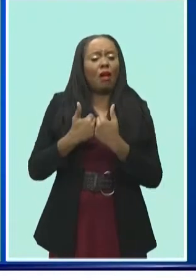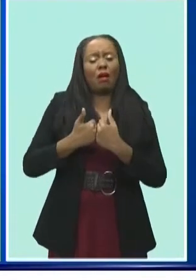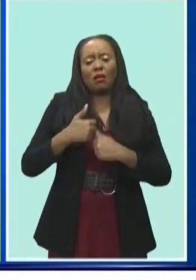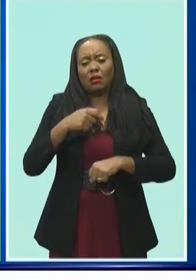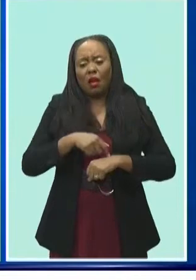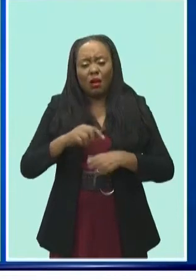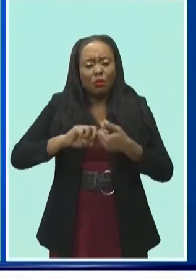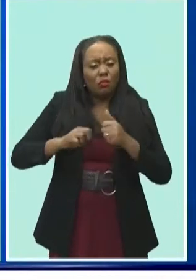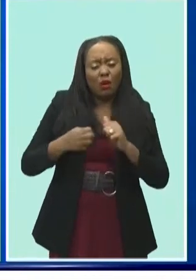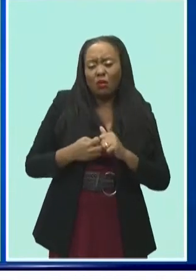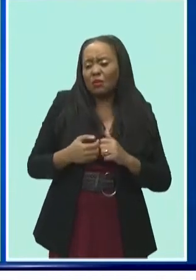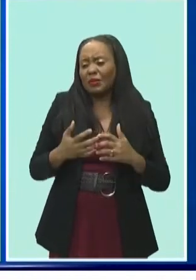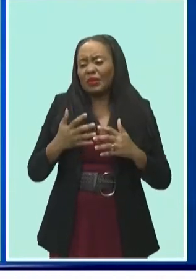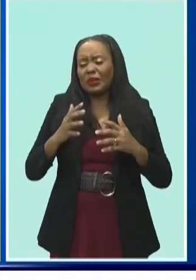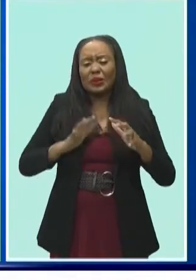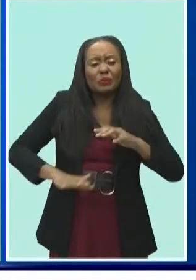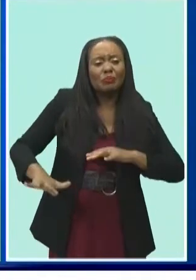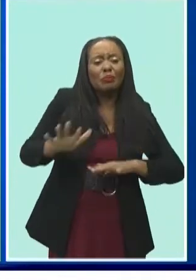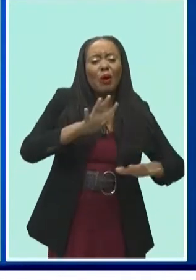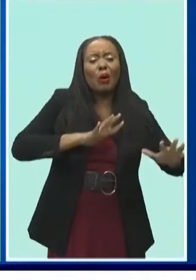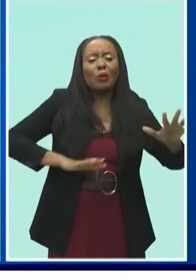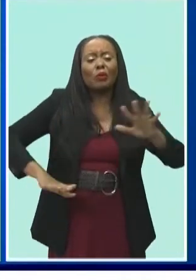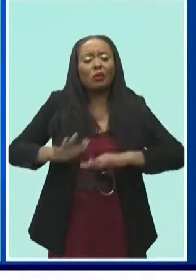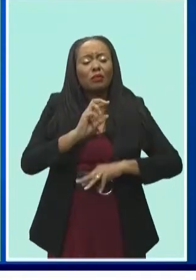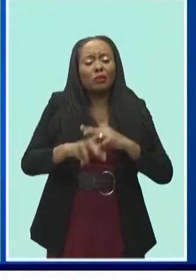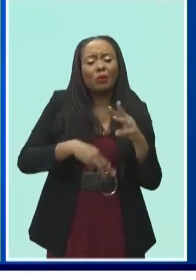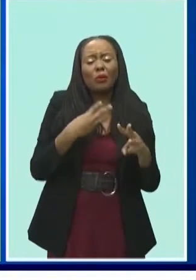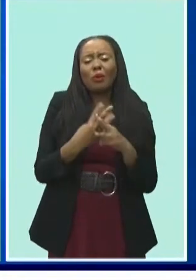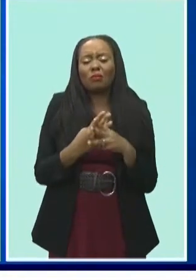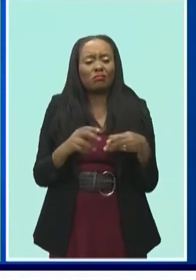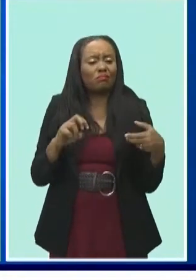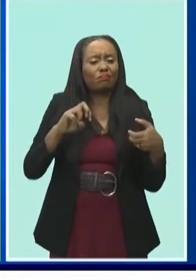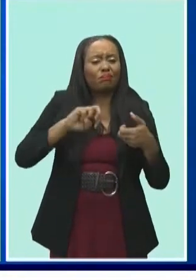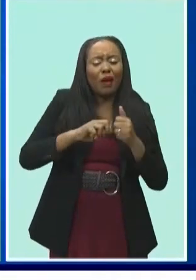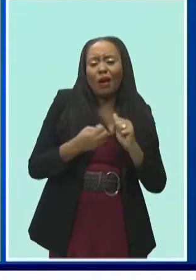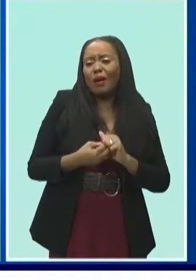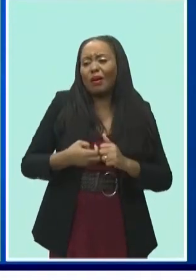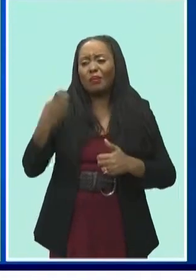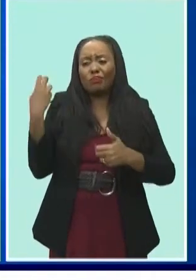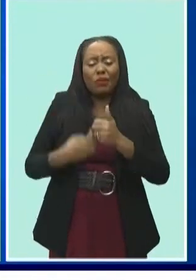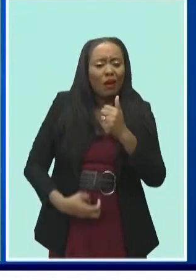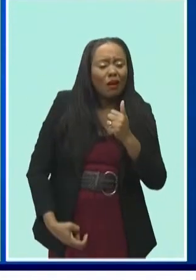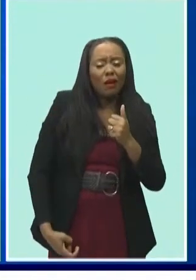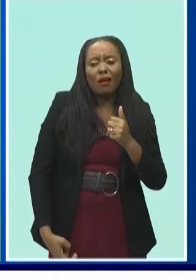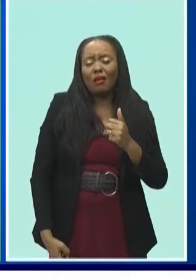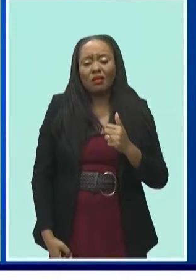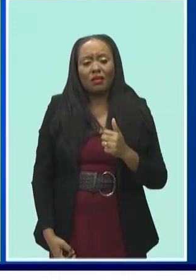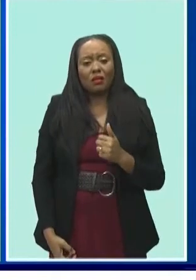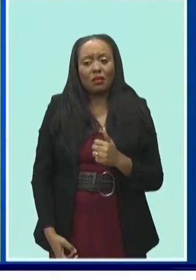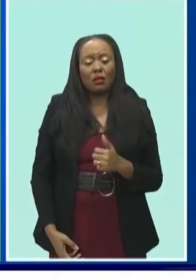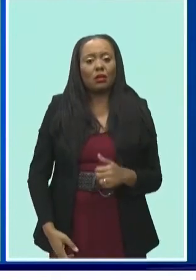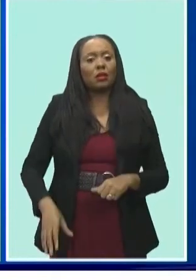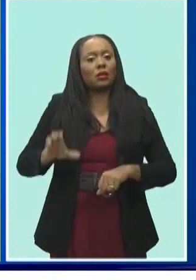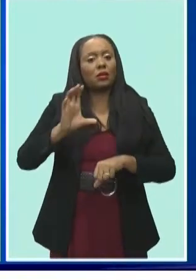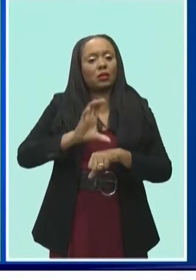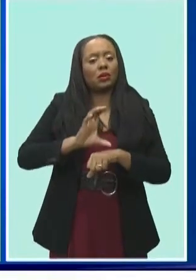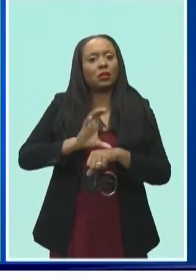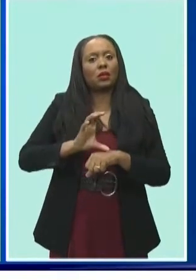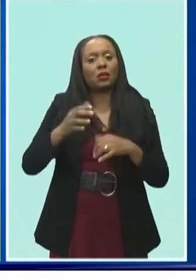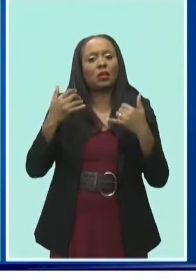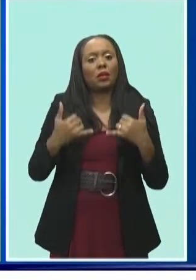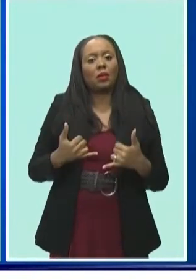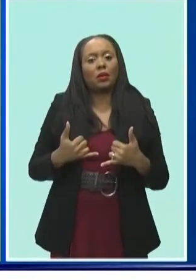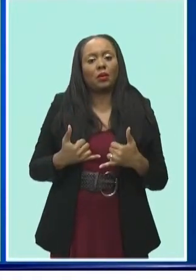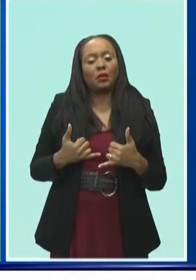period in our world. They have so many difficult choices to make. And so our church must be such that